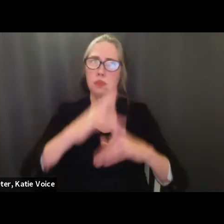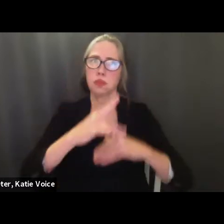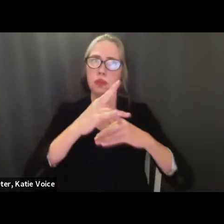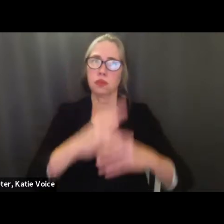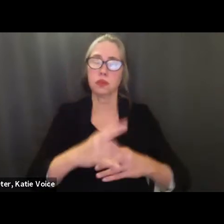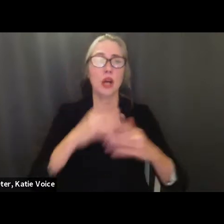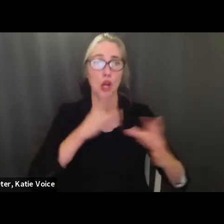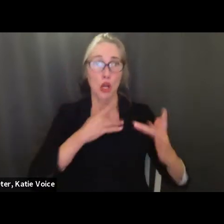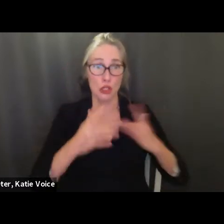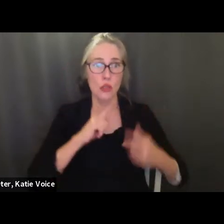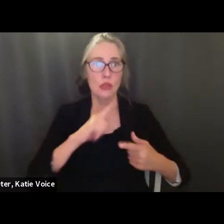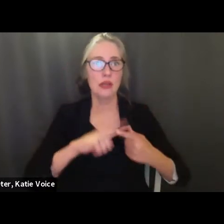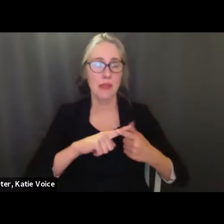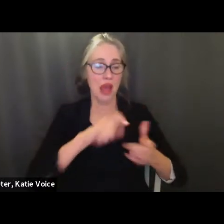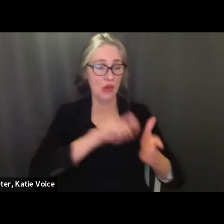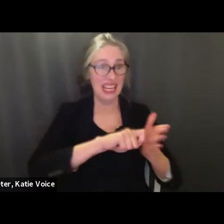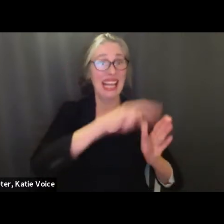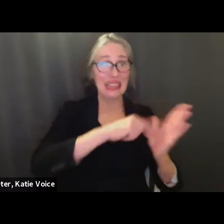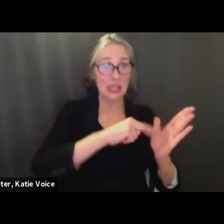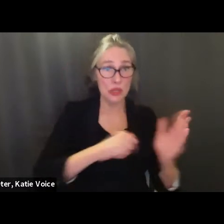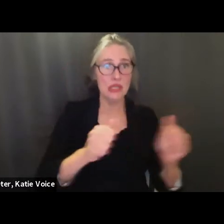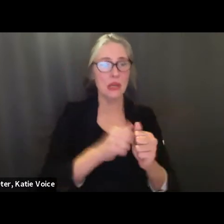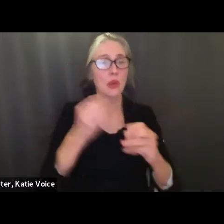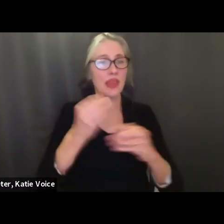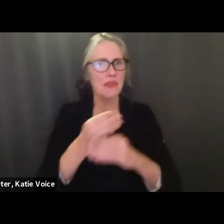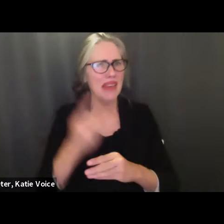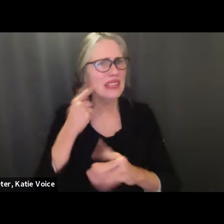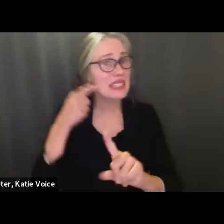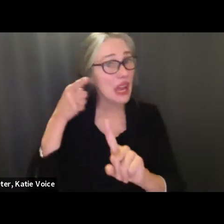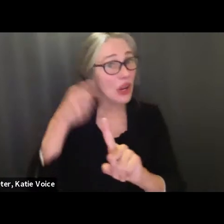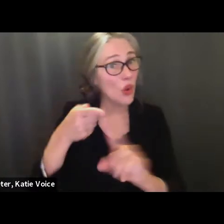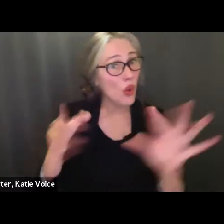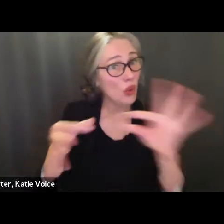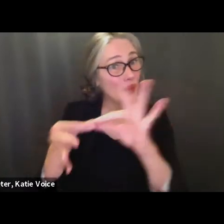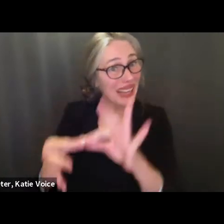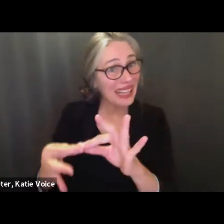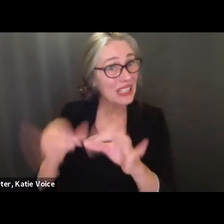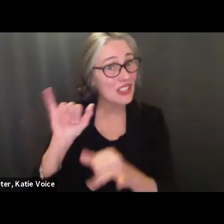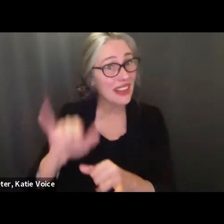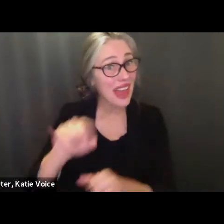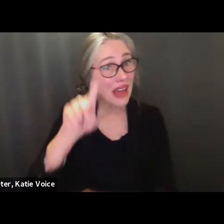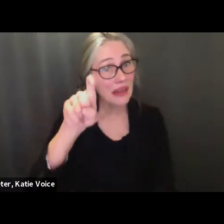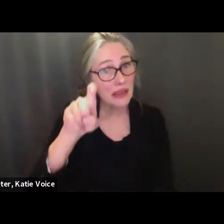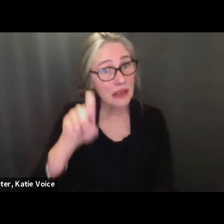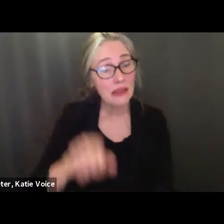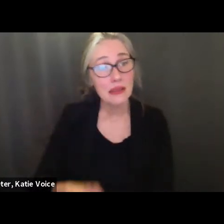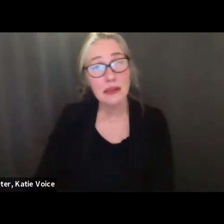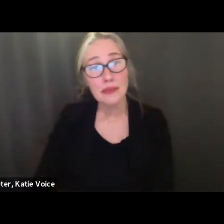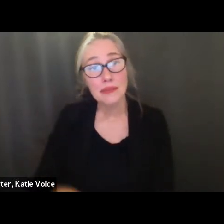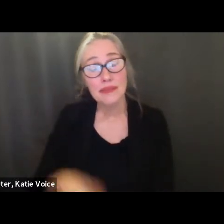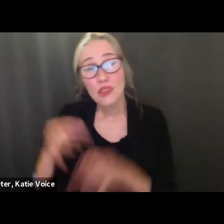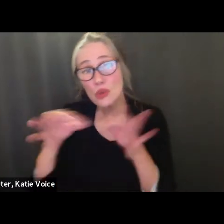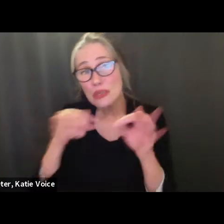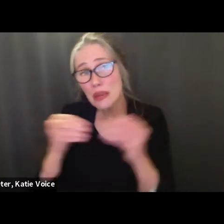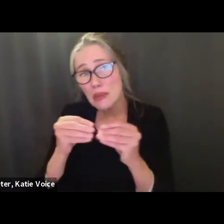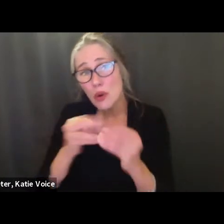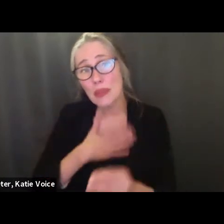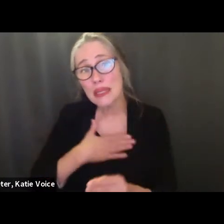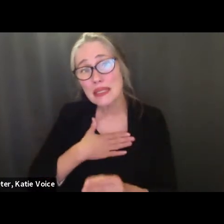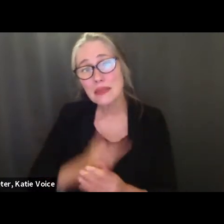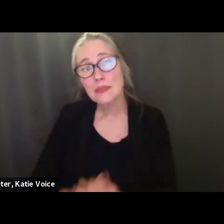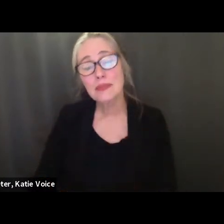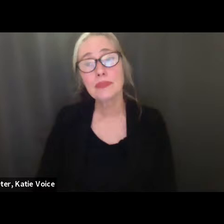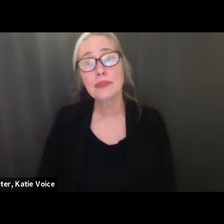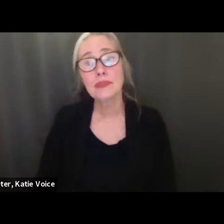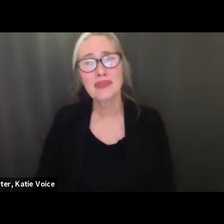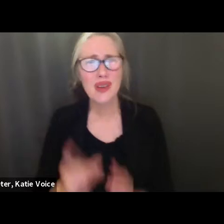opportunity gap that there is. So is this goal directly related to that? Can you elaborate a little bit more on that? So one